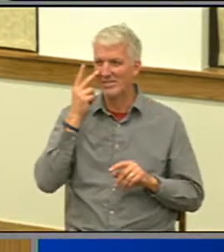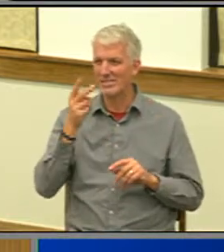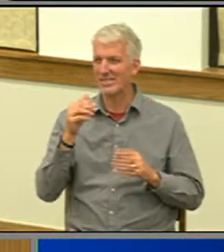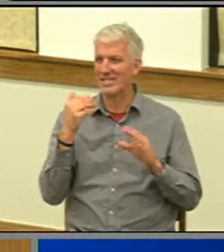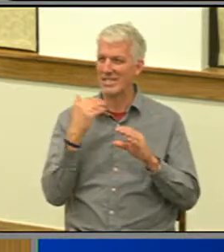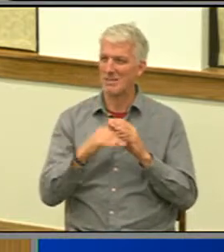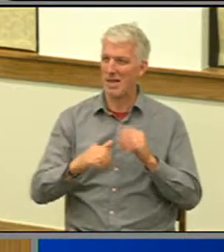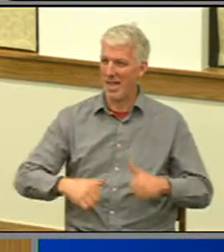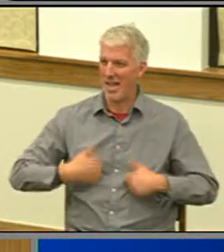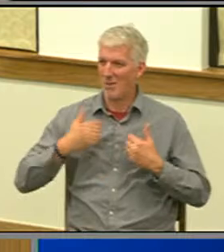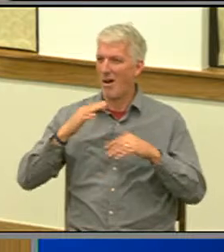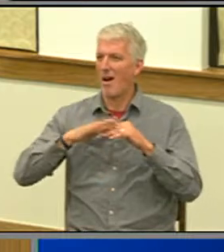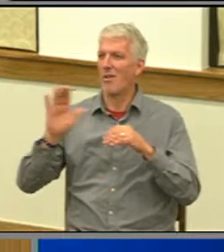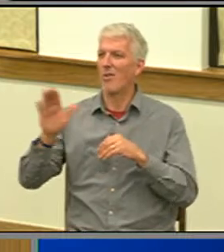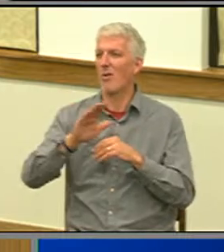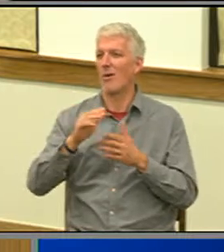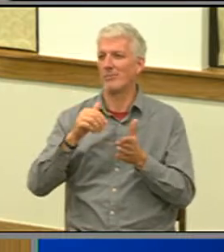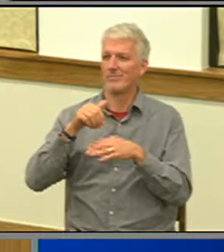provided in the postcard.